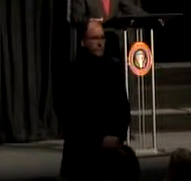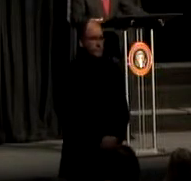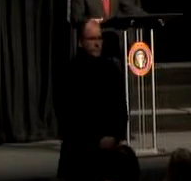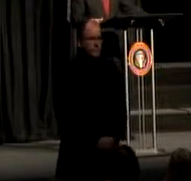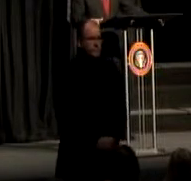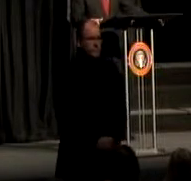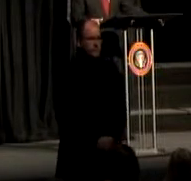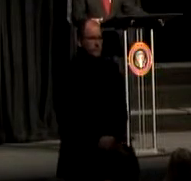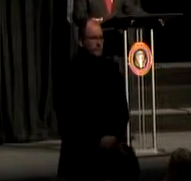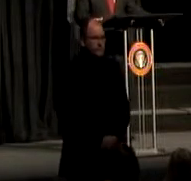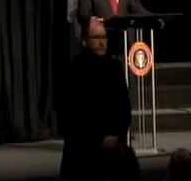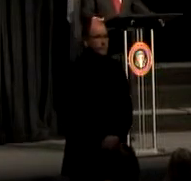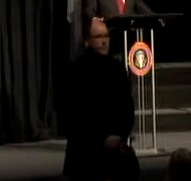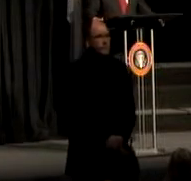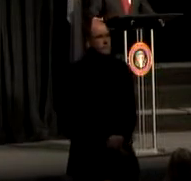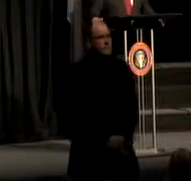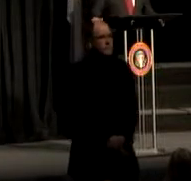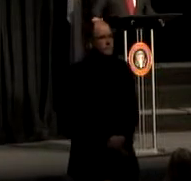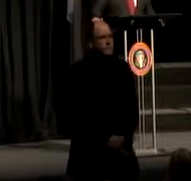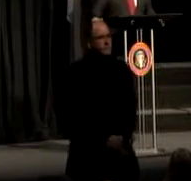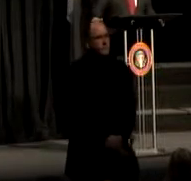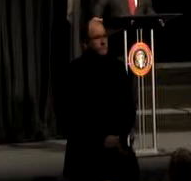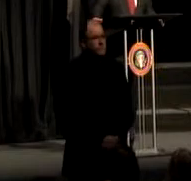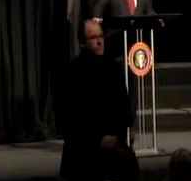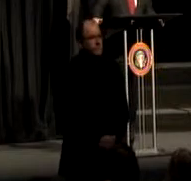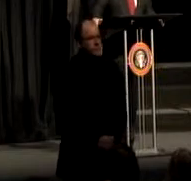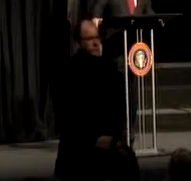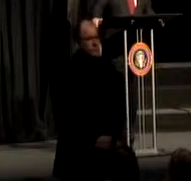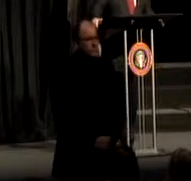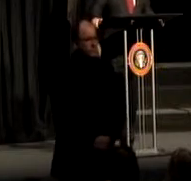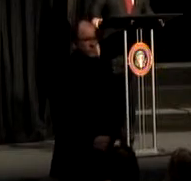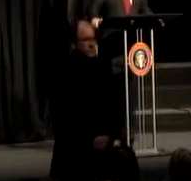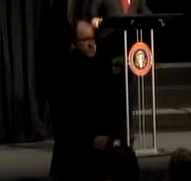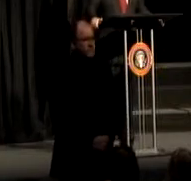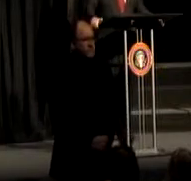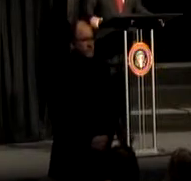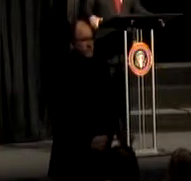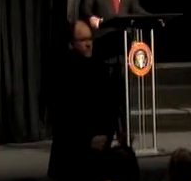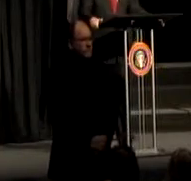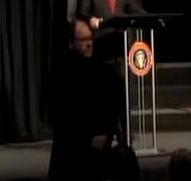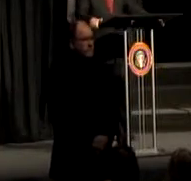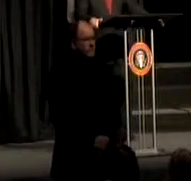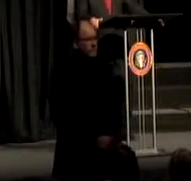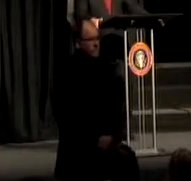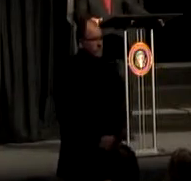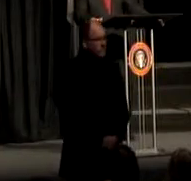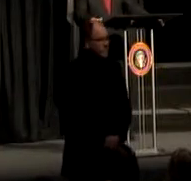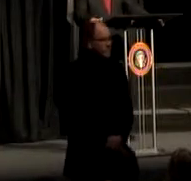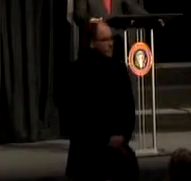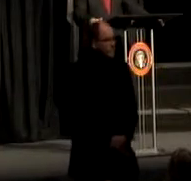heard about, and maybe your preacher has even communicated about. It's a lady that was immoral,